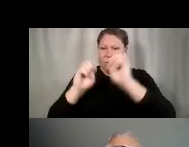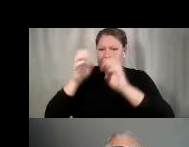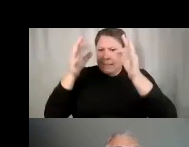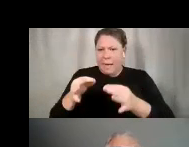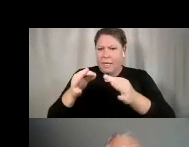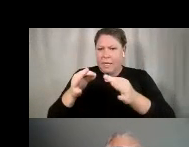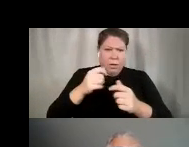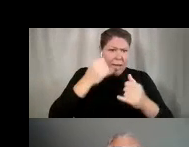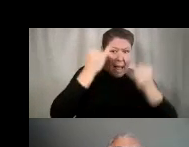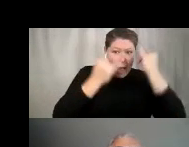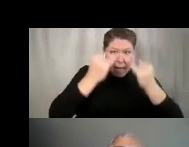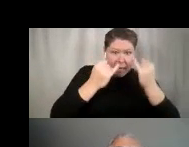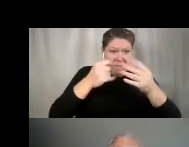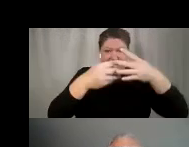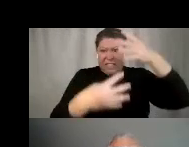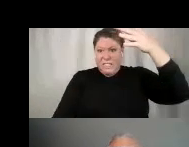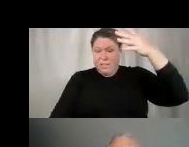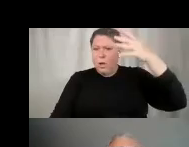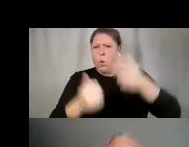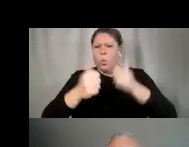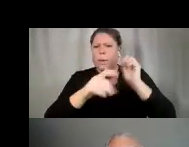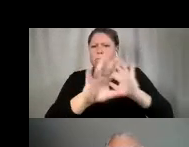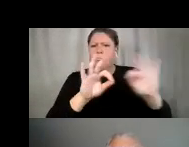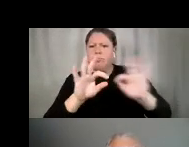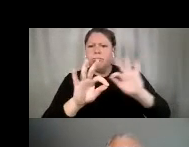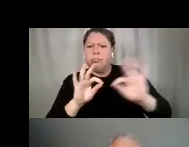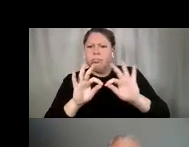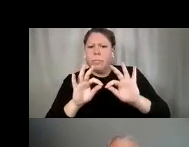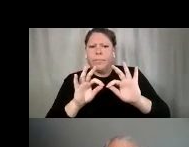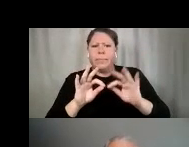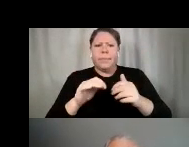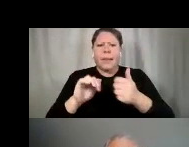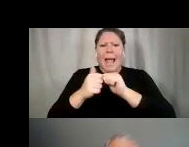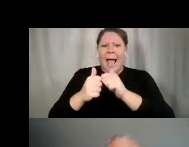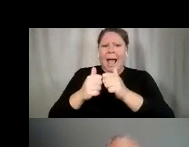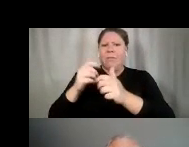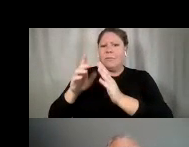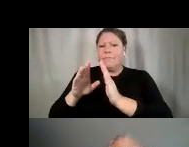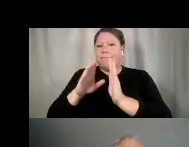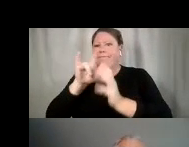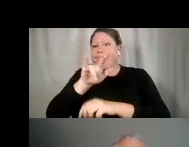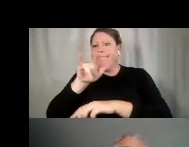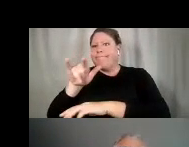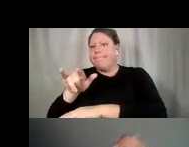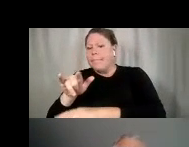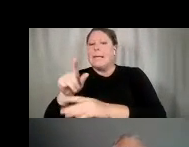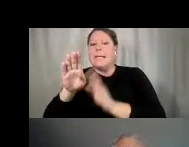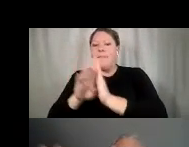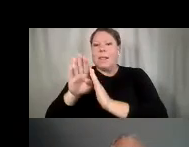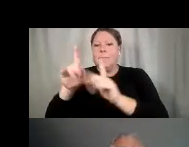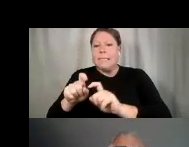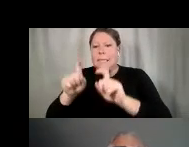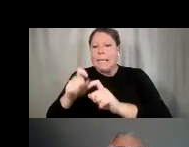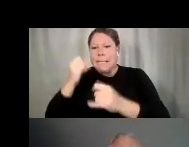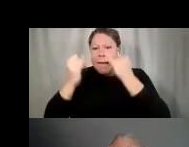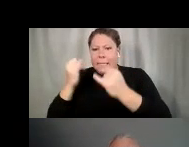great ideas you're going to do, how to be able to develop and test to make sure the idea is going to work, and then how do you plan